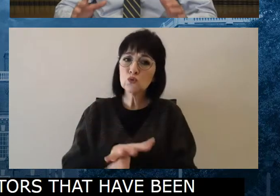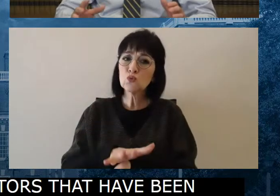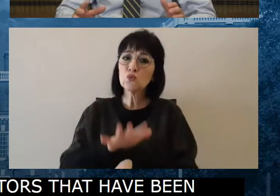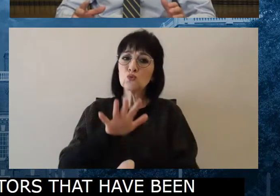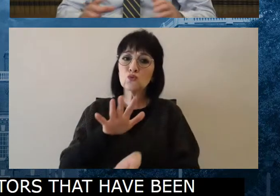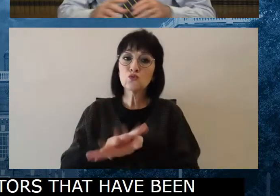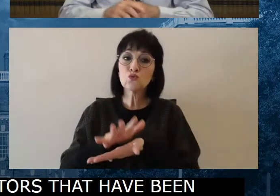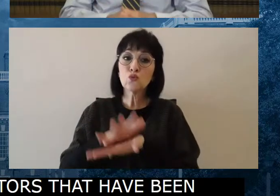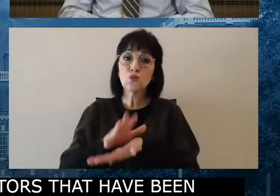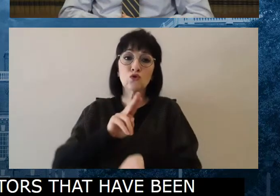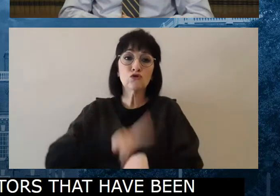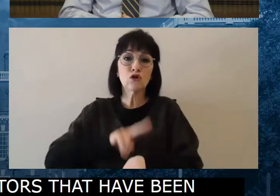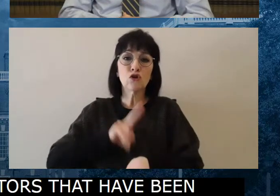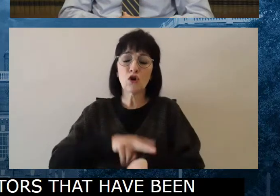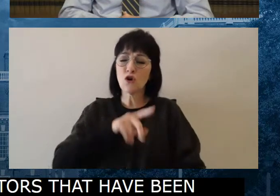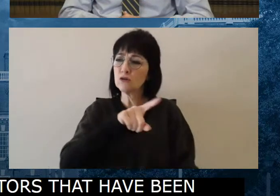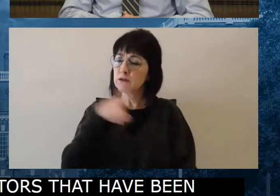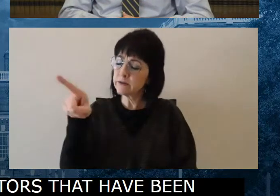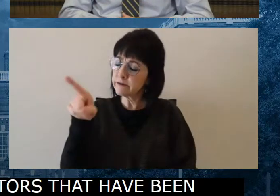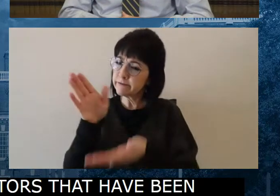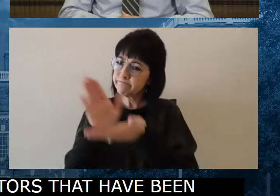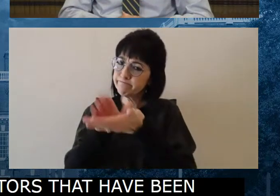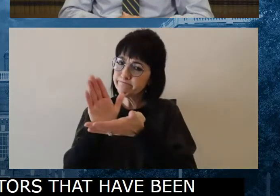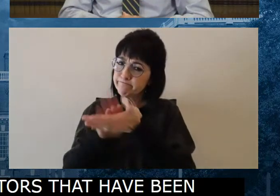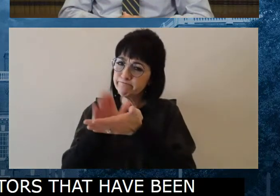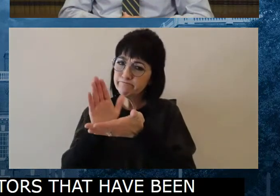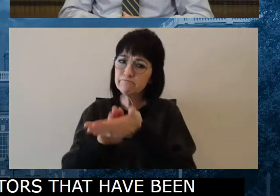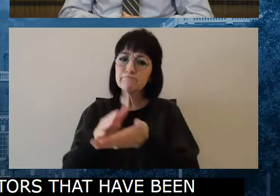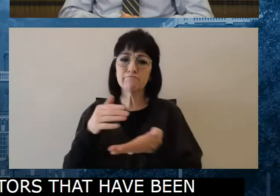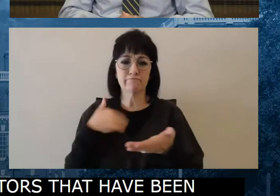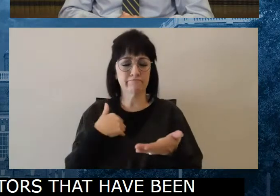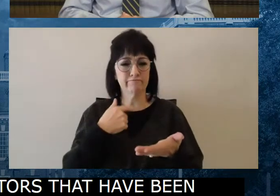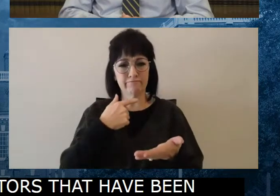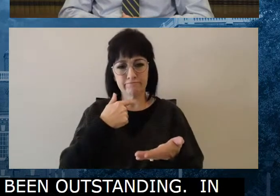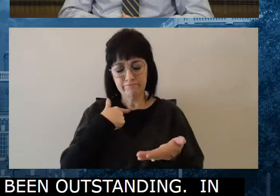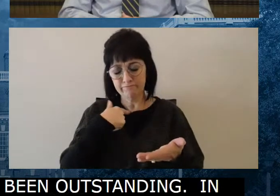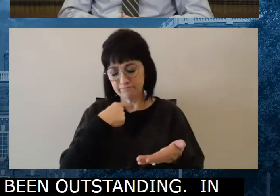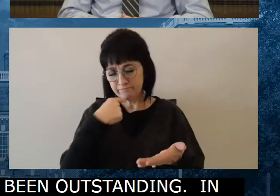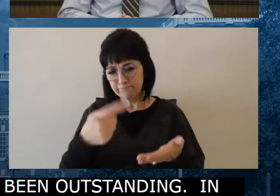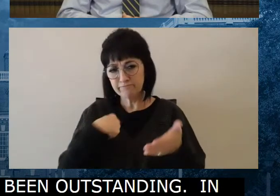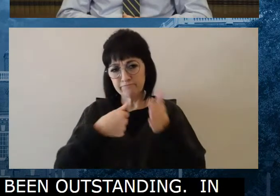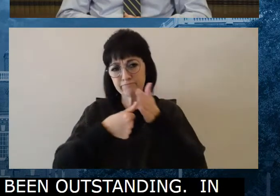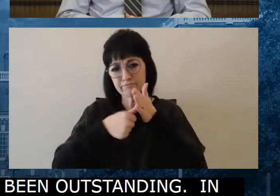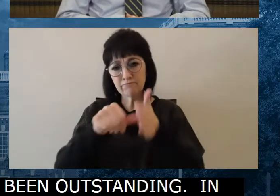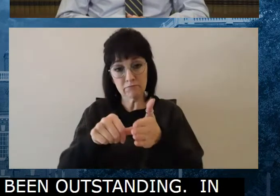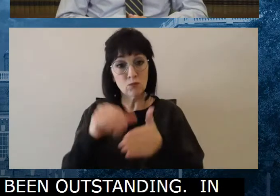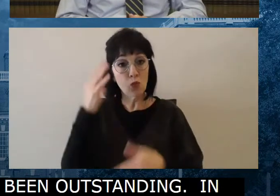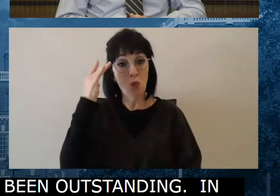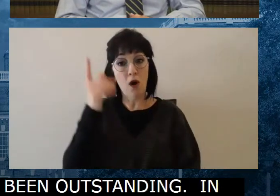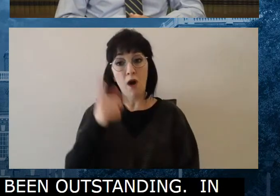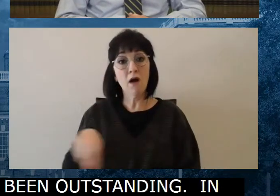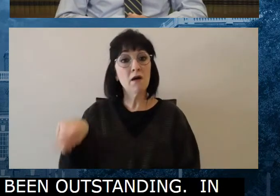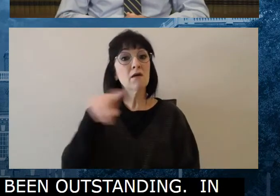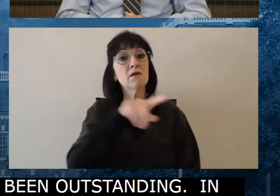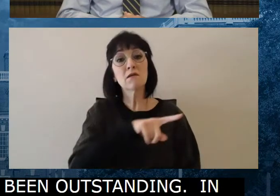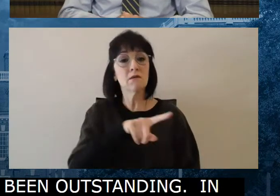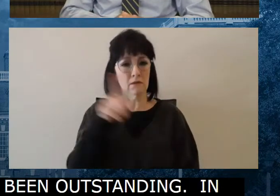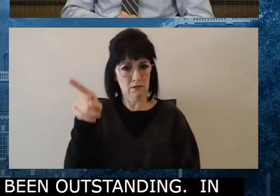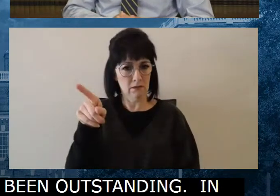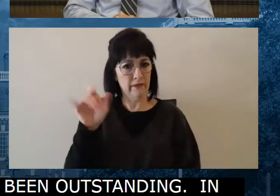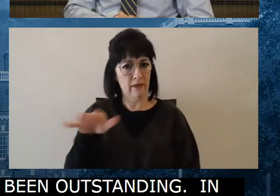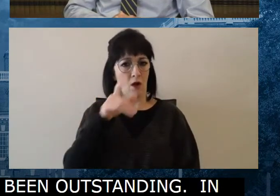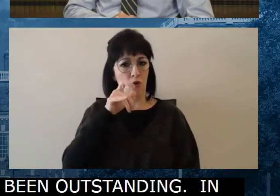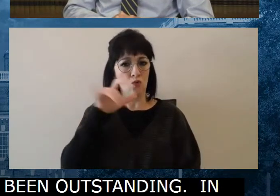been outstanding in helping run the DOE clinics in districts across our